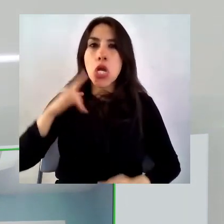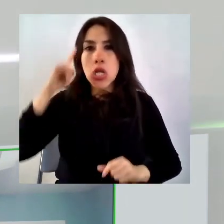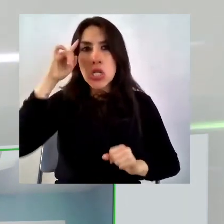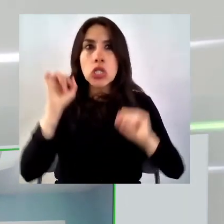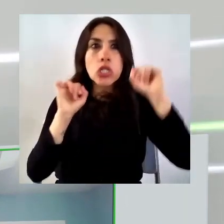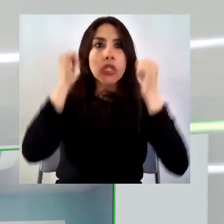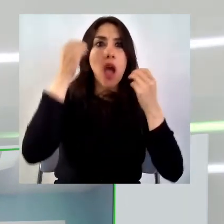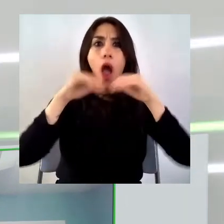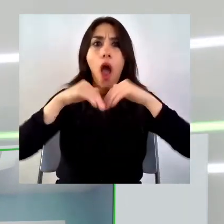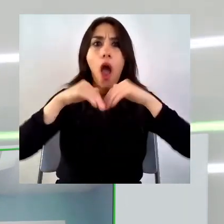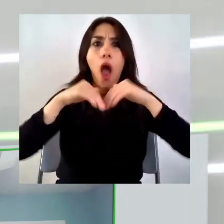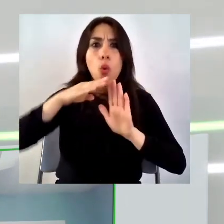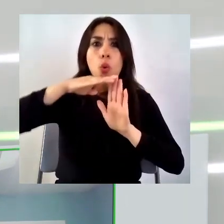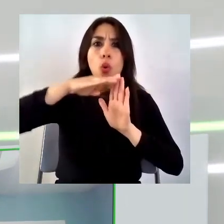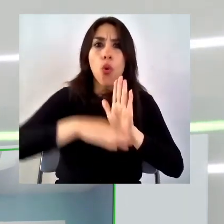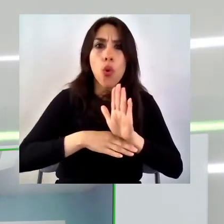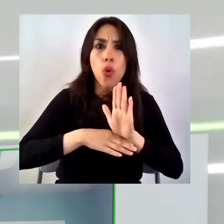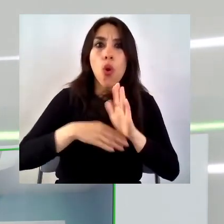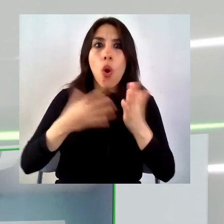And